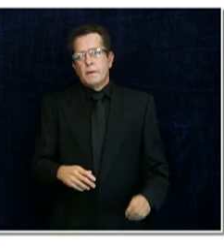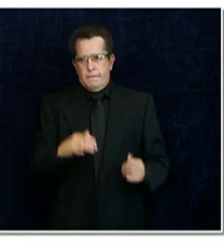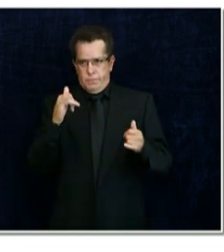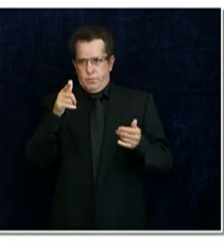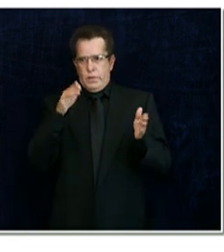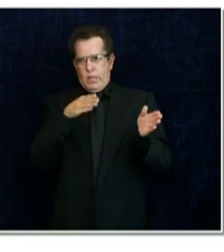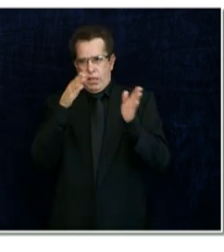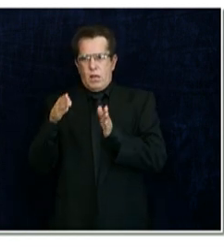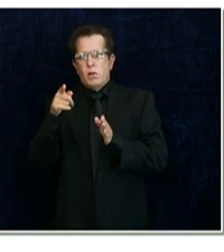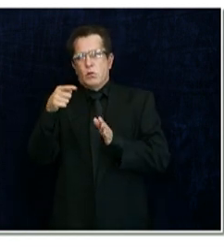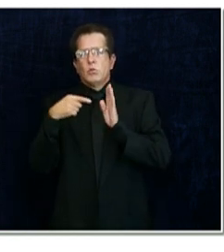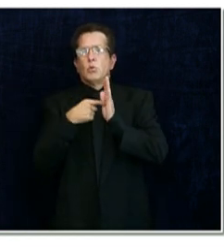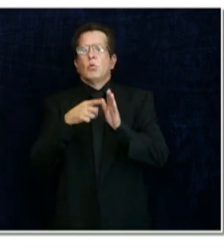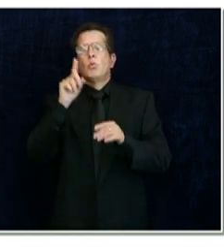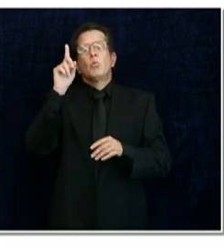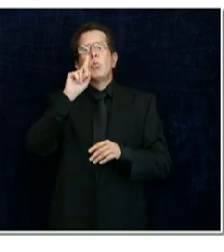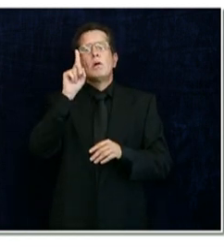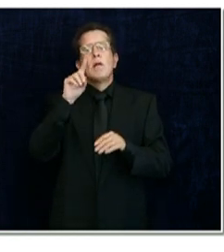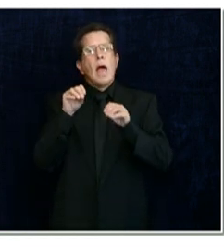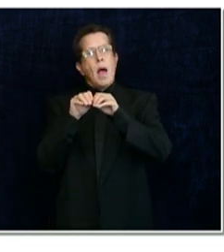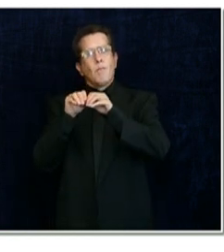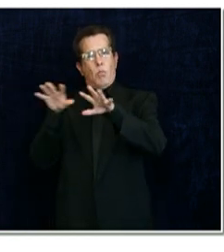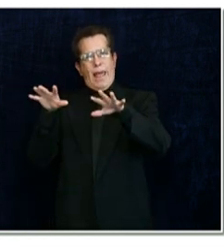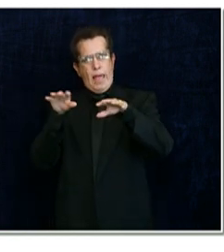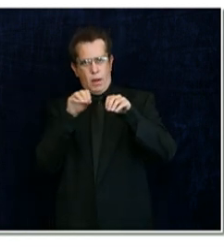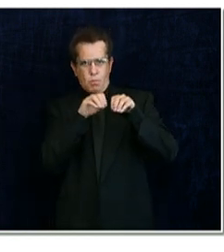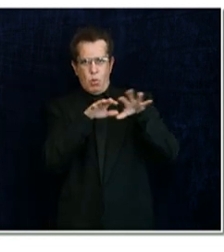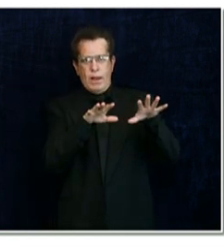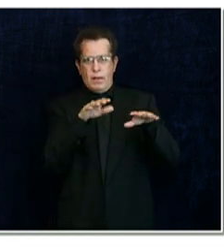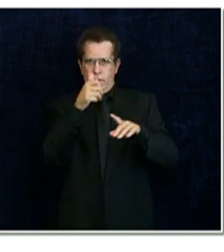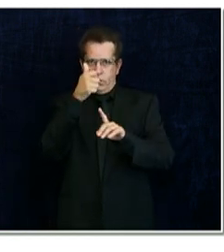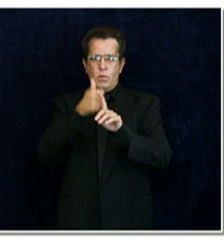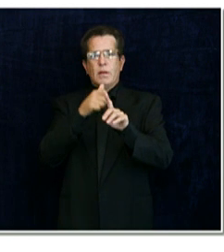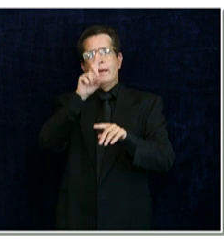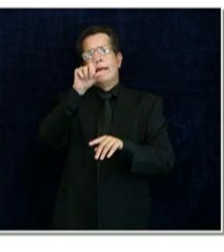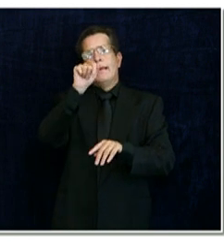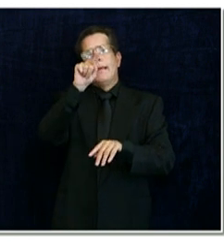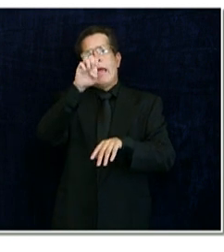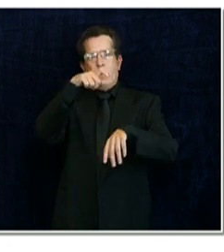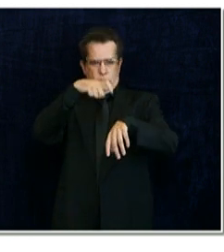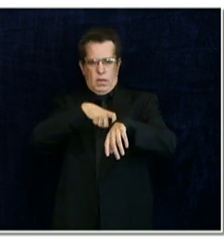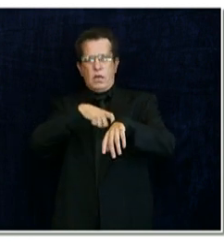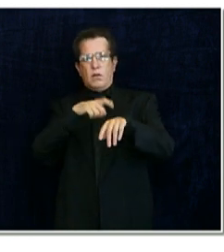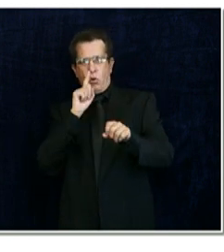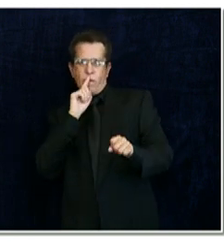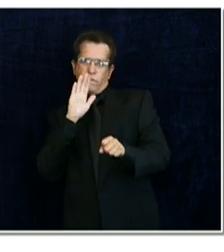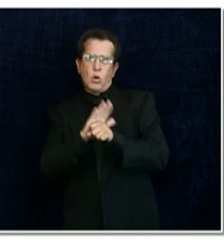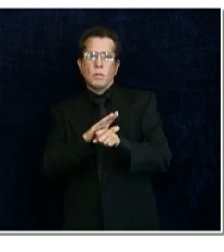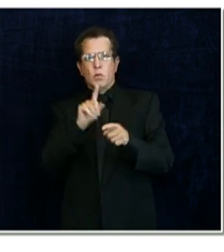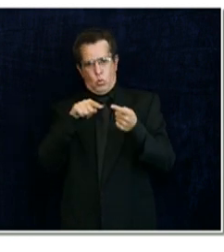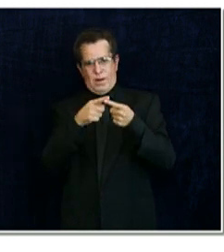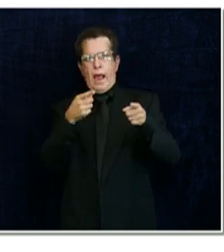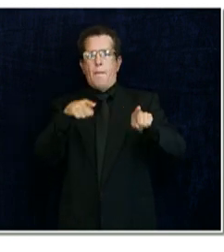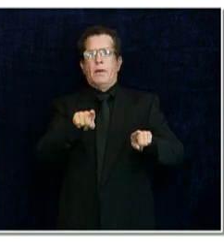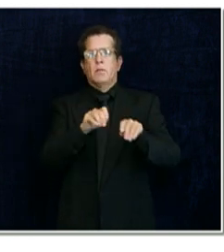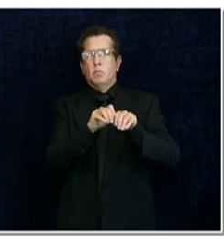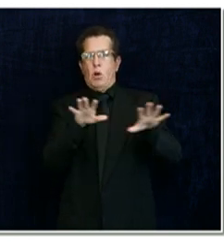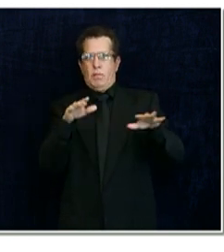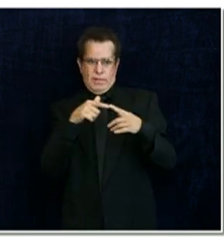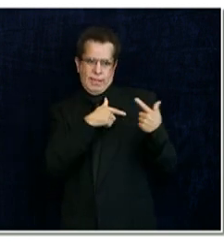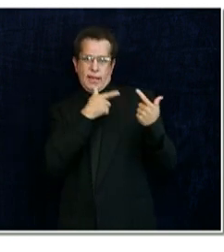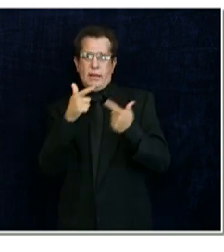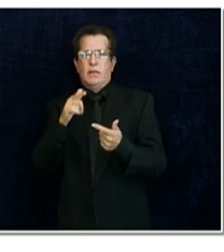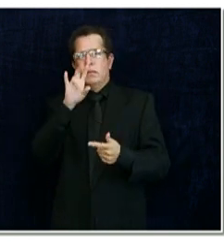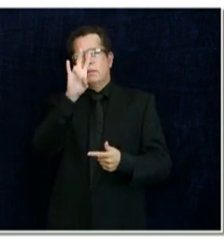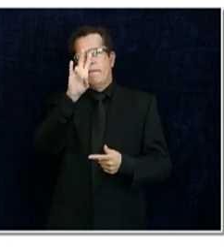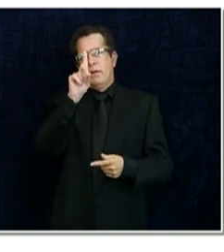shows the outbreak, community outbreak by date outbreak confirmed for the last 7